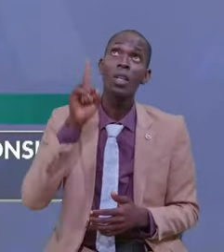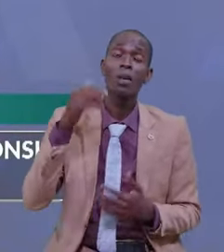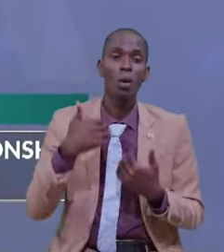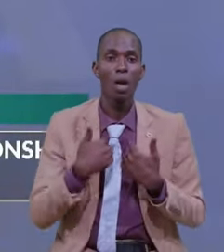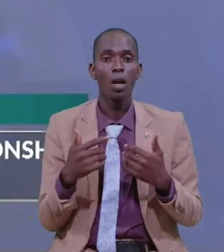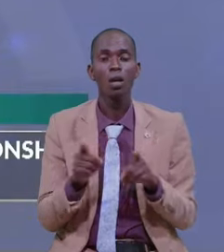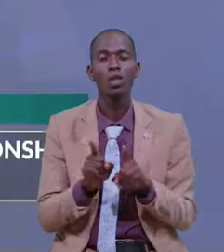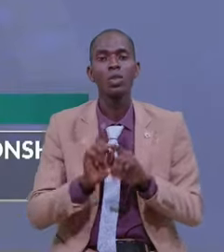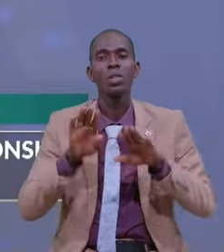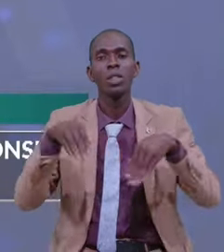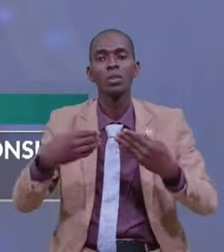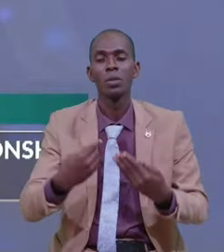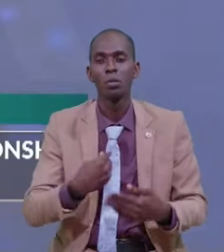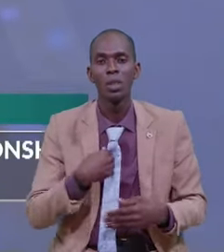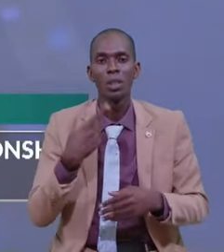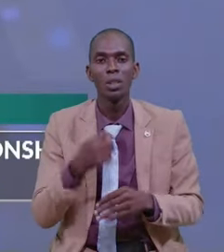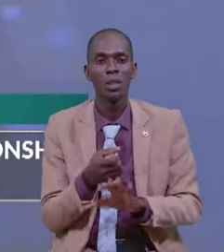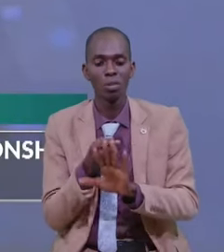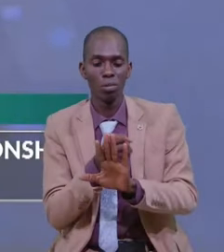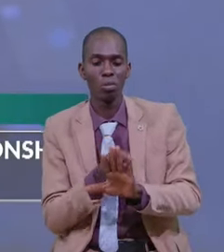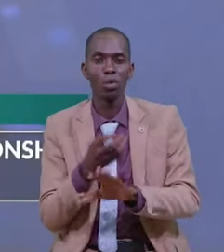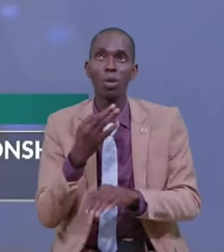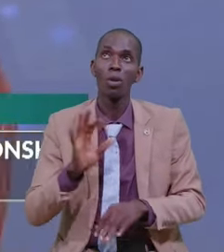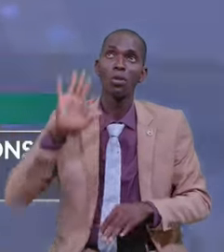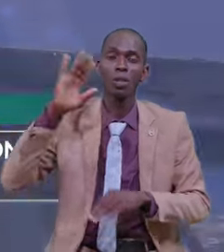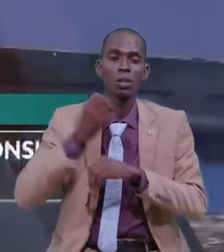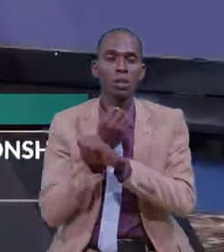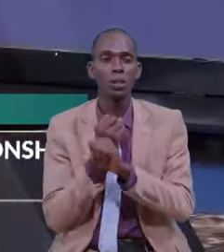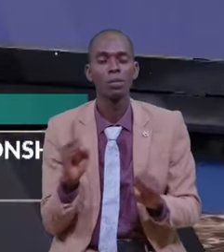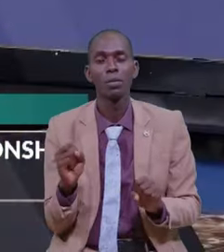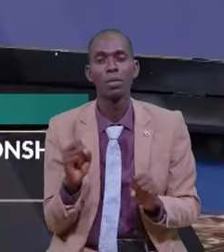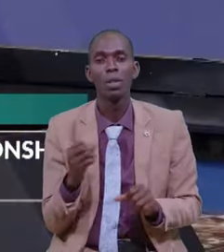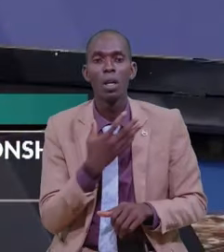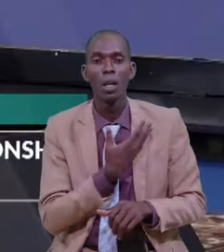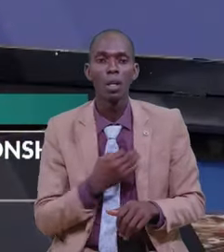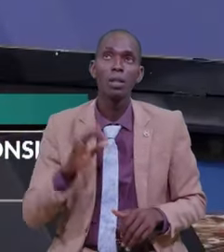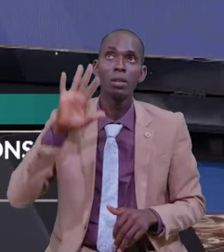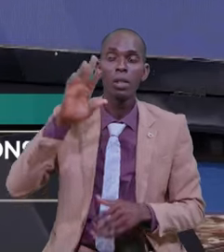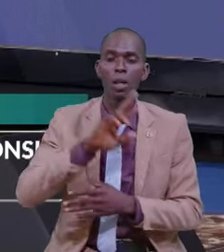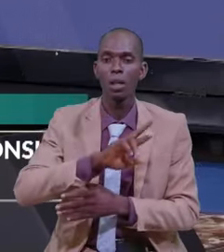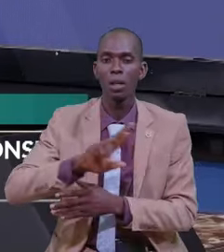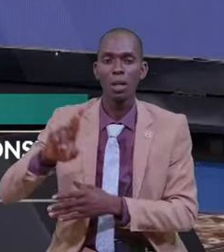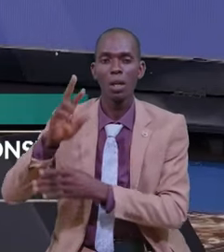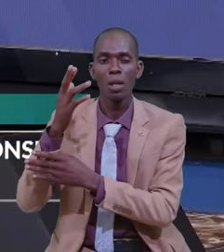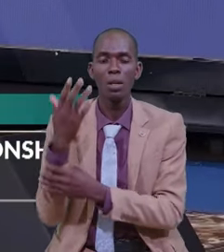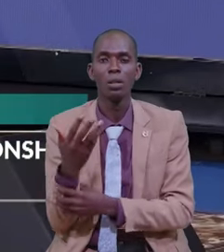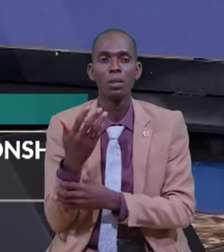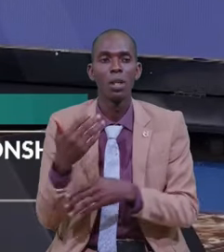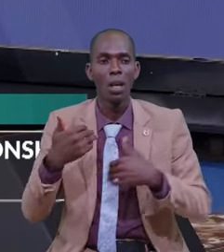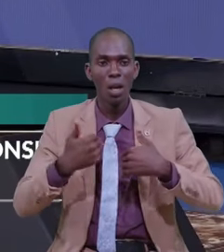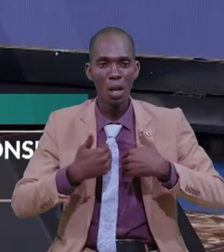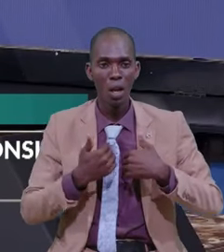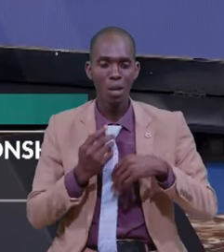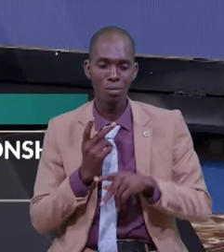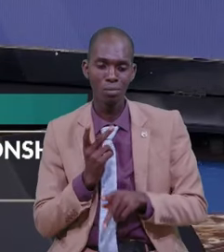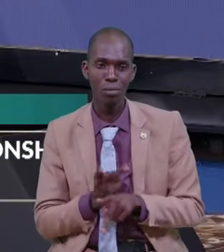the shield of thy salvation, and thy right hand as